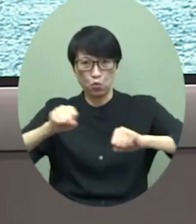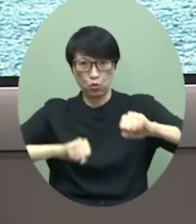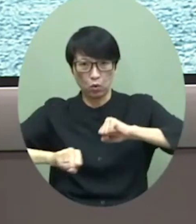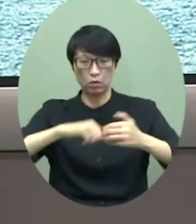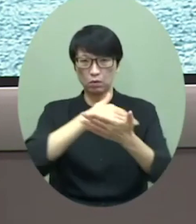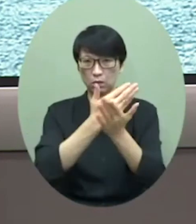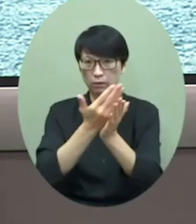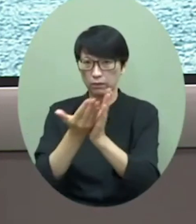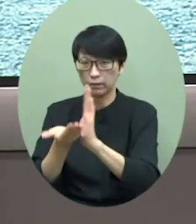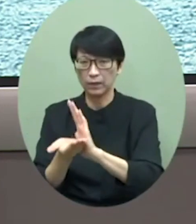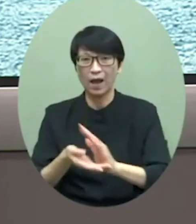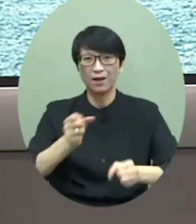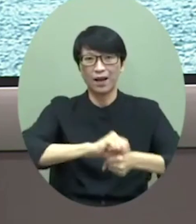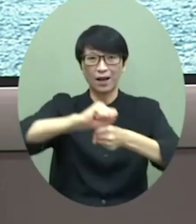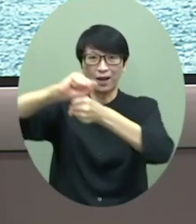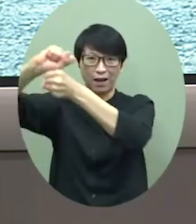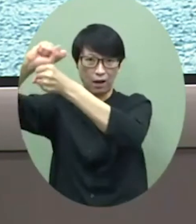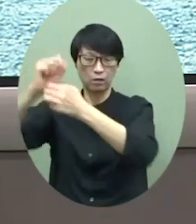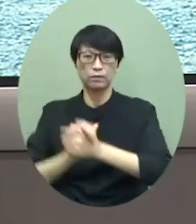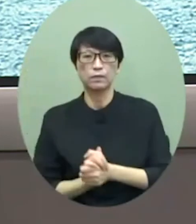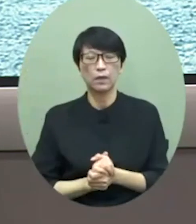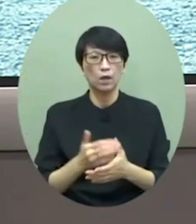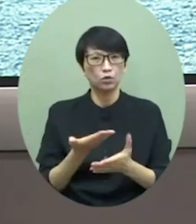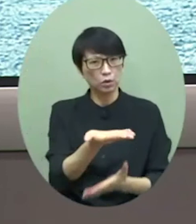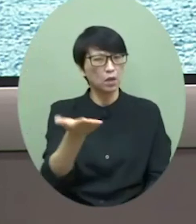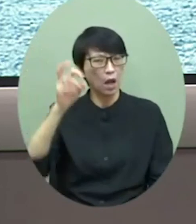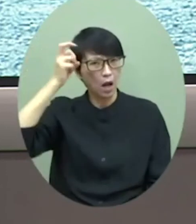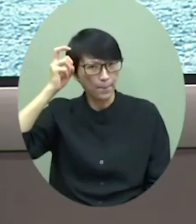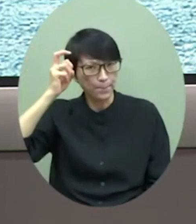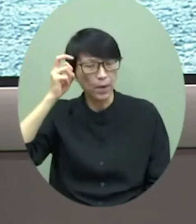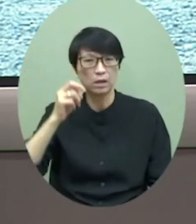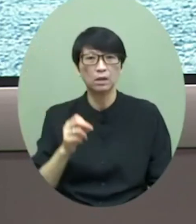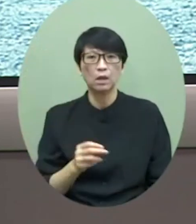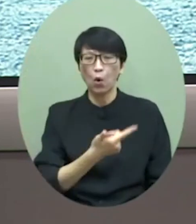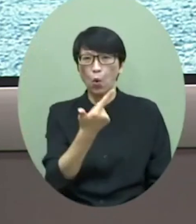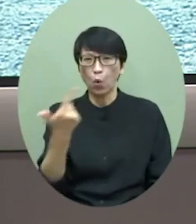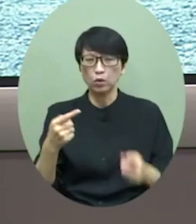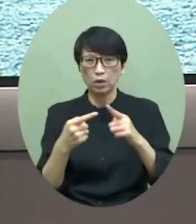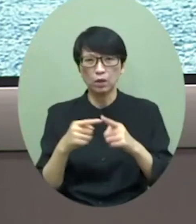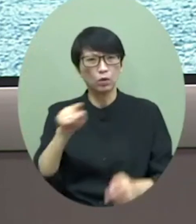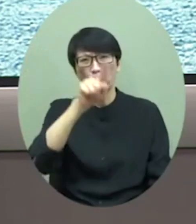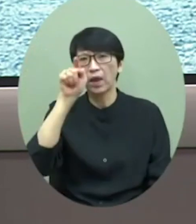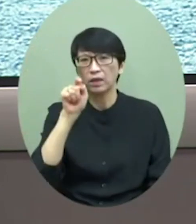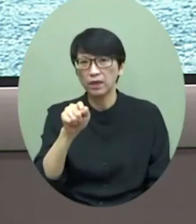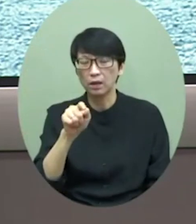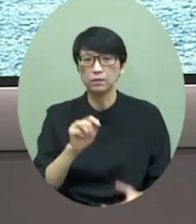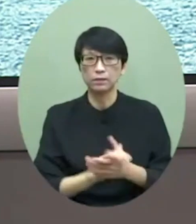electioneering activities. And we'll be seeing an increase in such activities. So you can imagine, therefore,